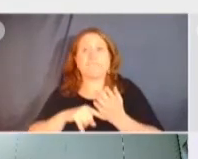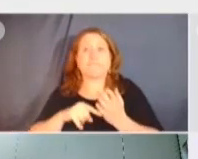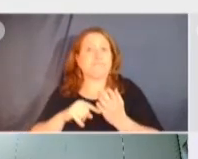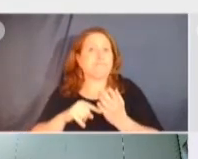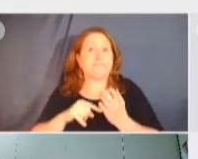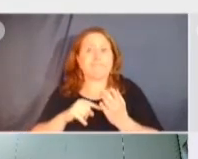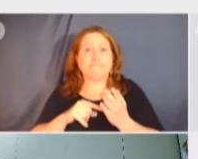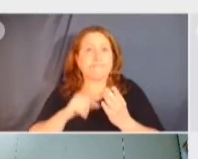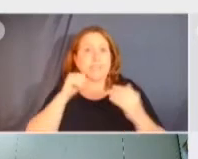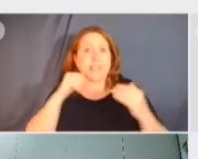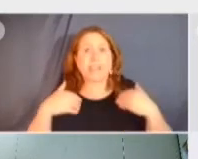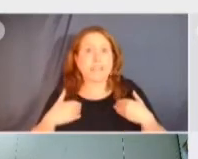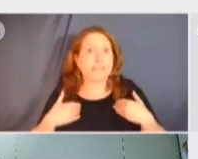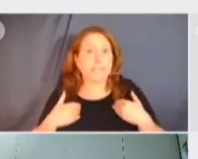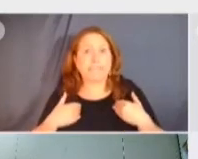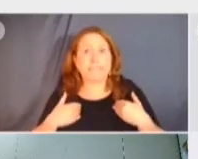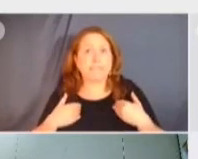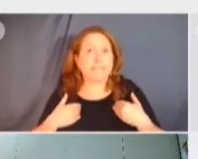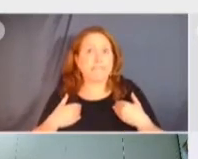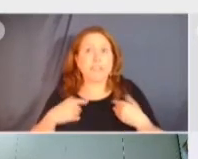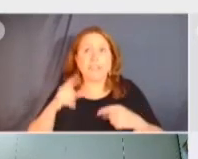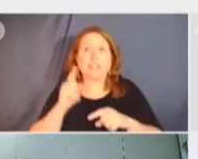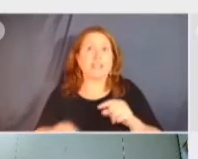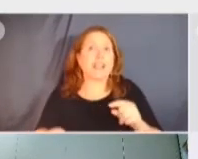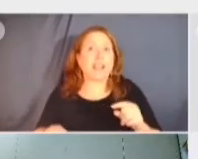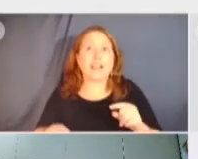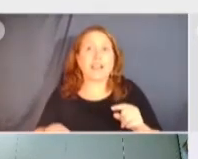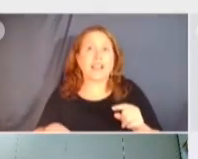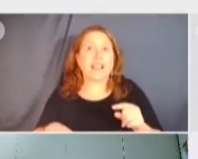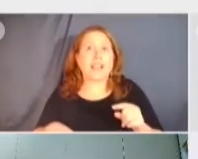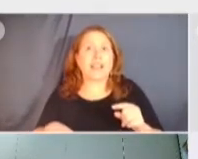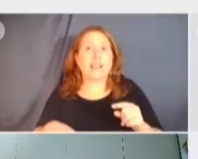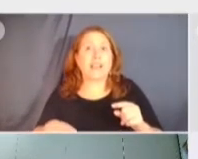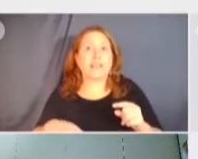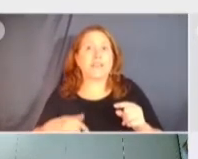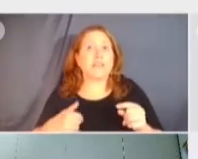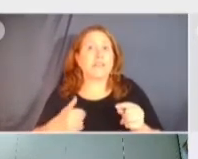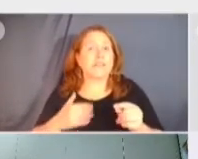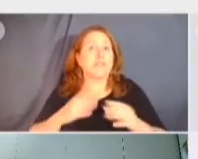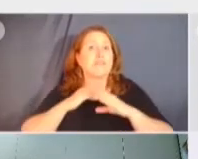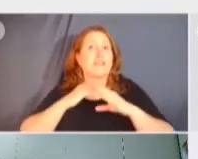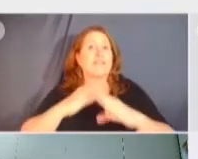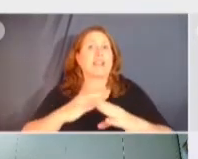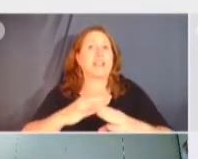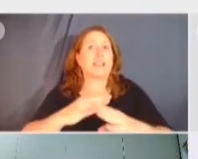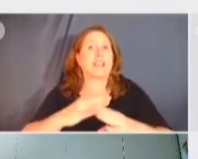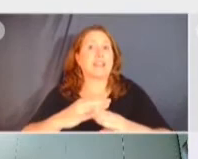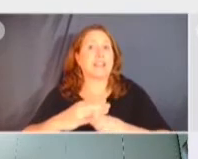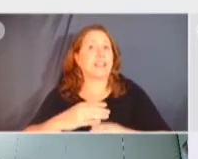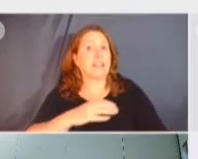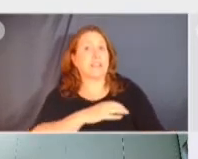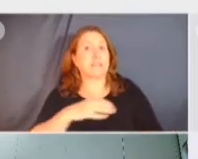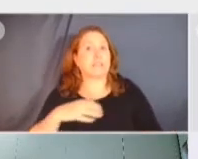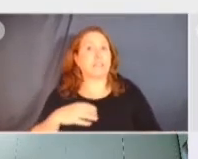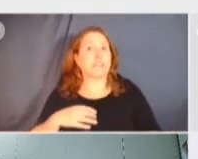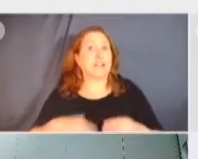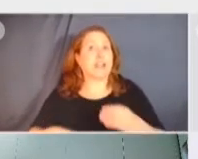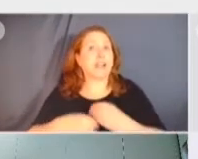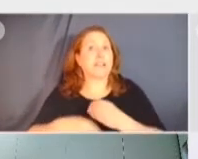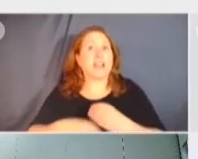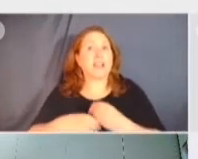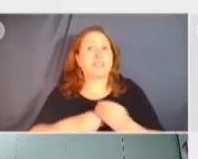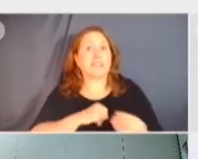the commissioners of the State Board of Elections from adding staff that are